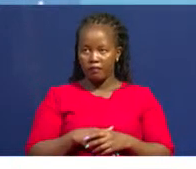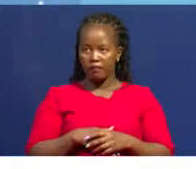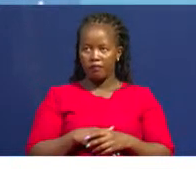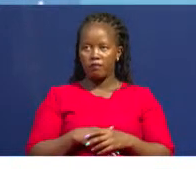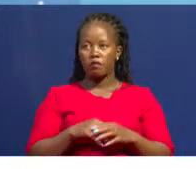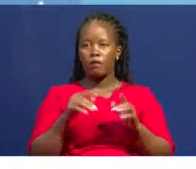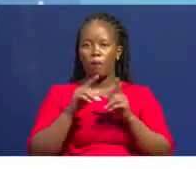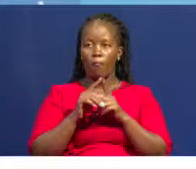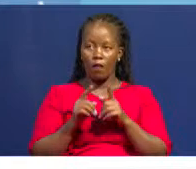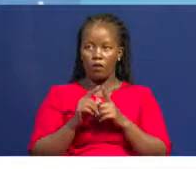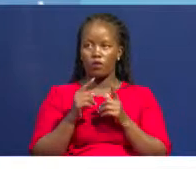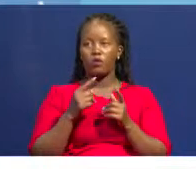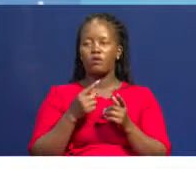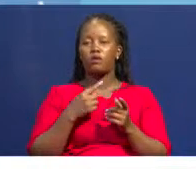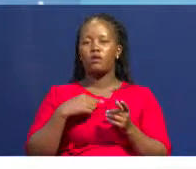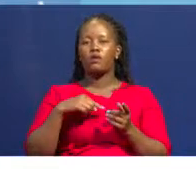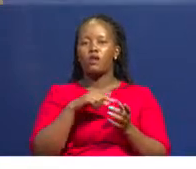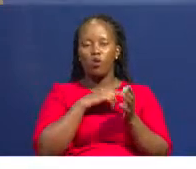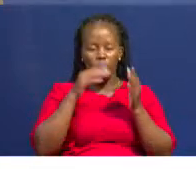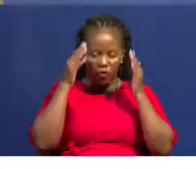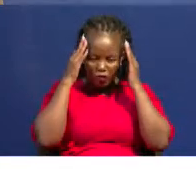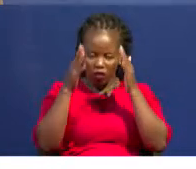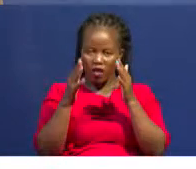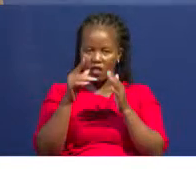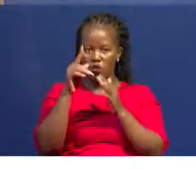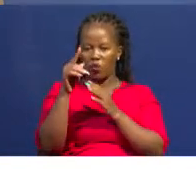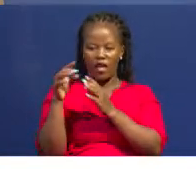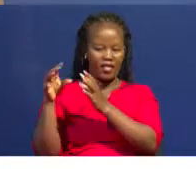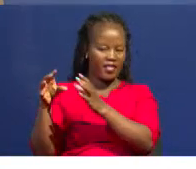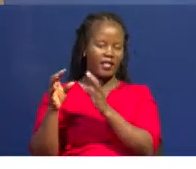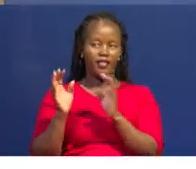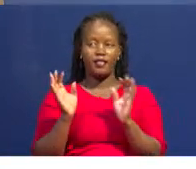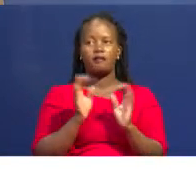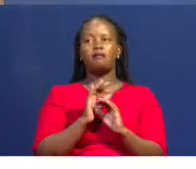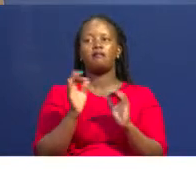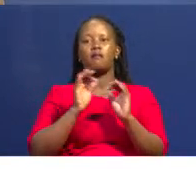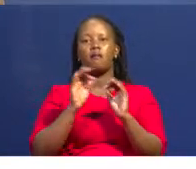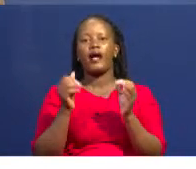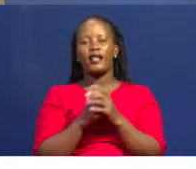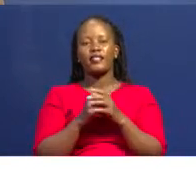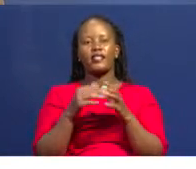And let us not focus with one side. And whenever